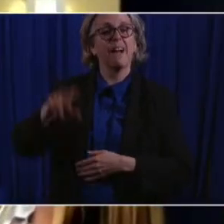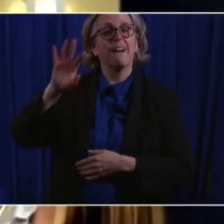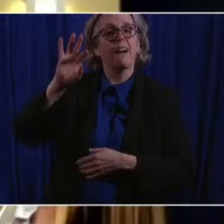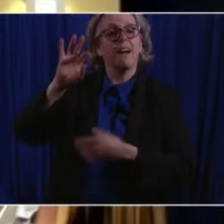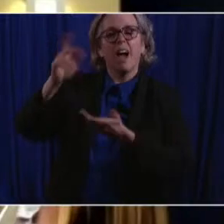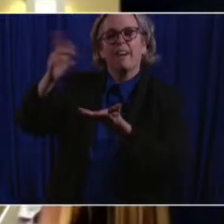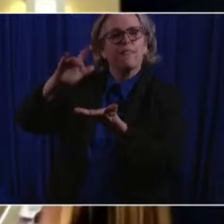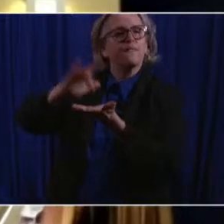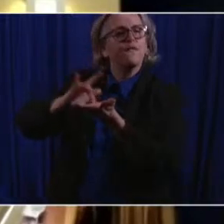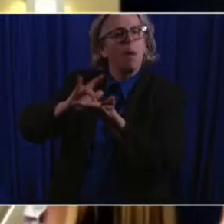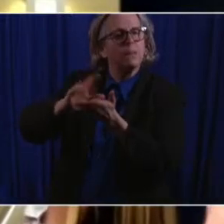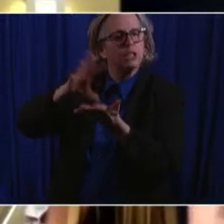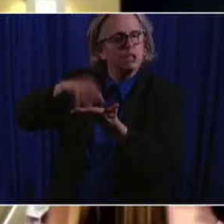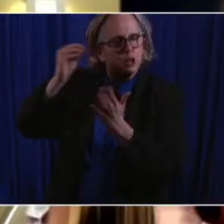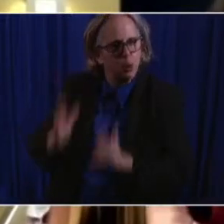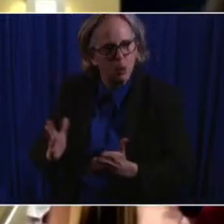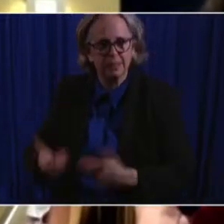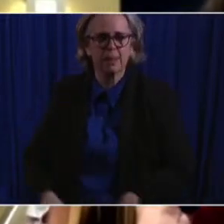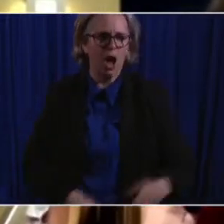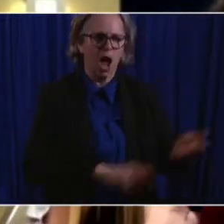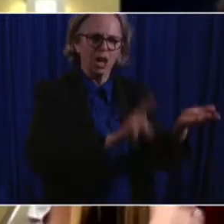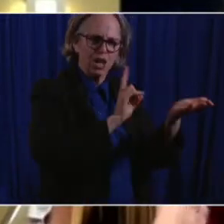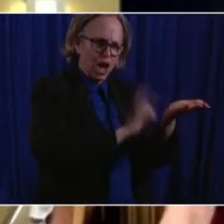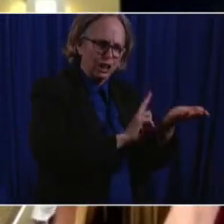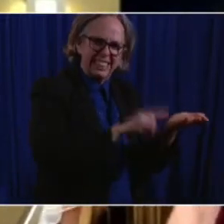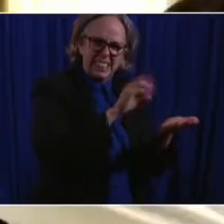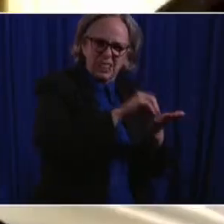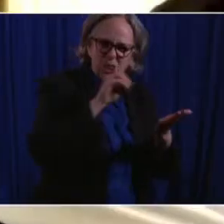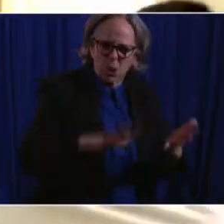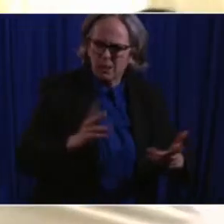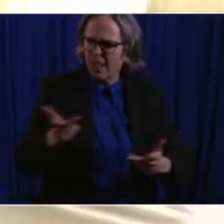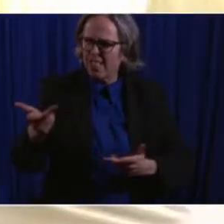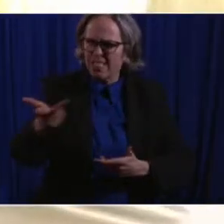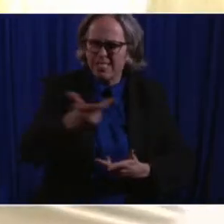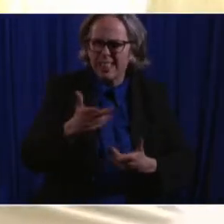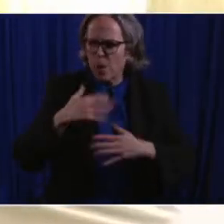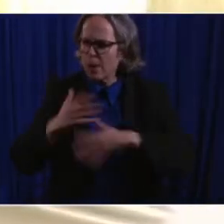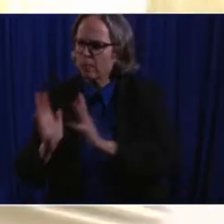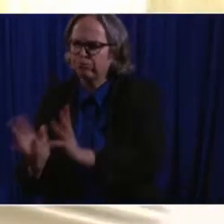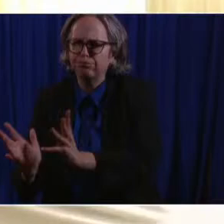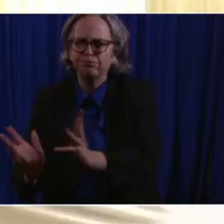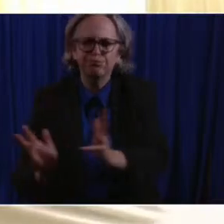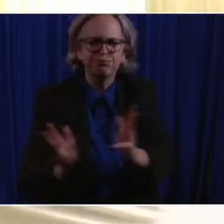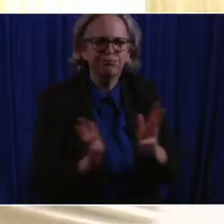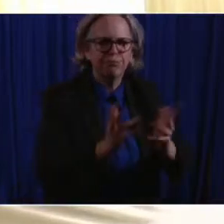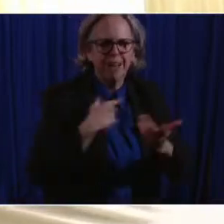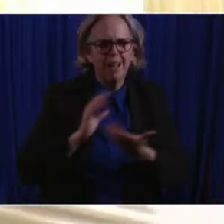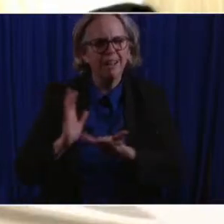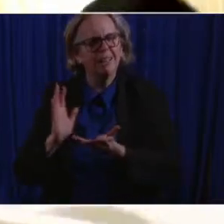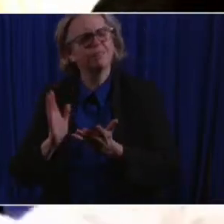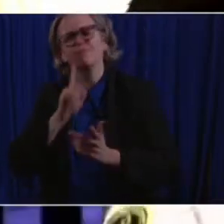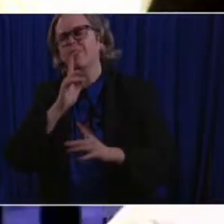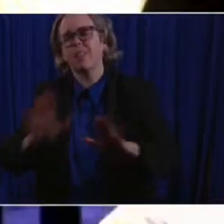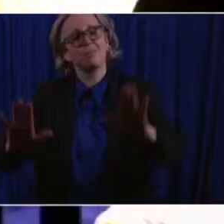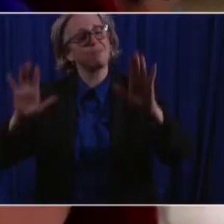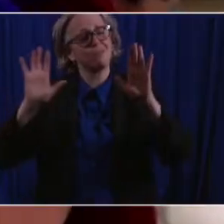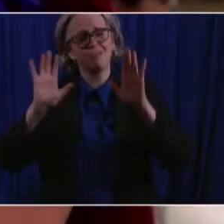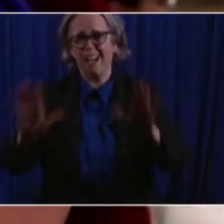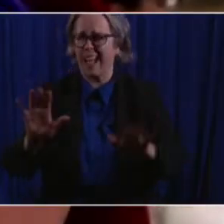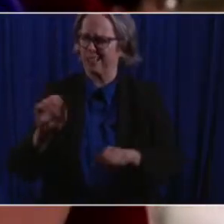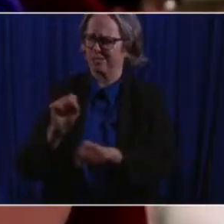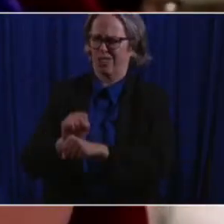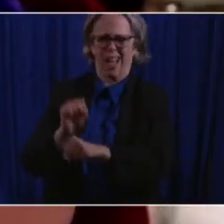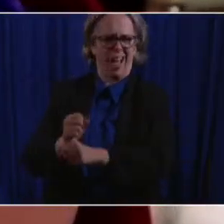So it was great to see all three disciplines and all represented there doing some really great work.